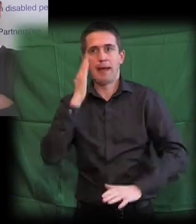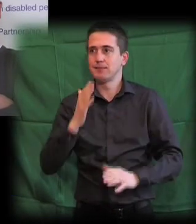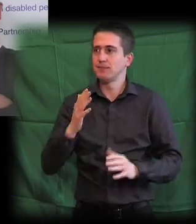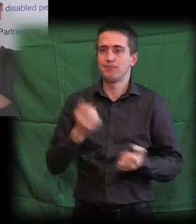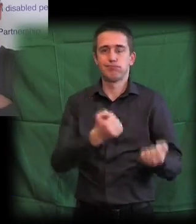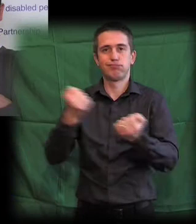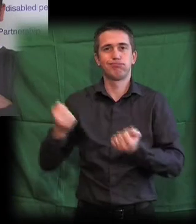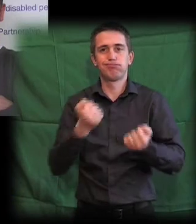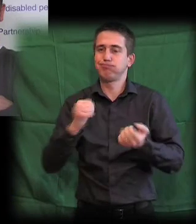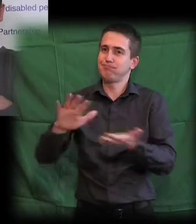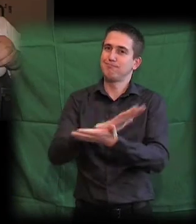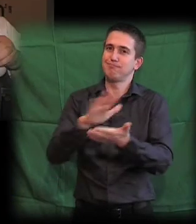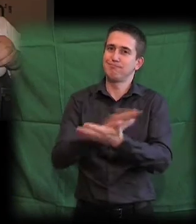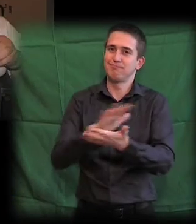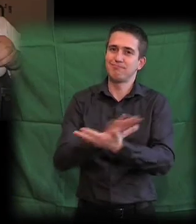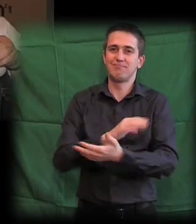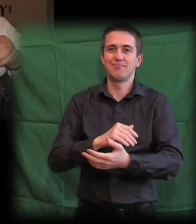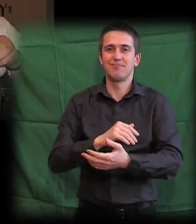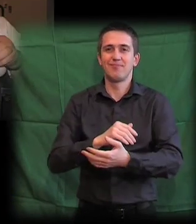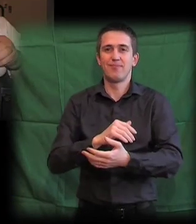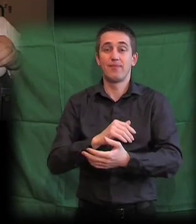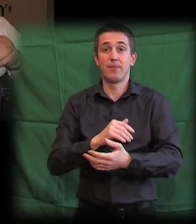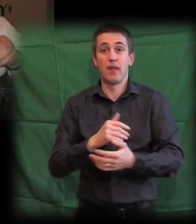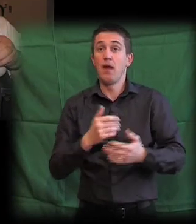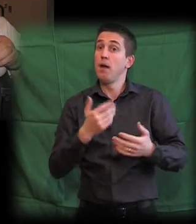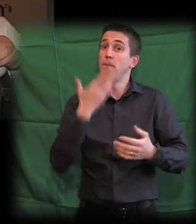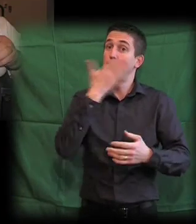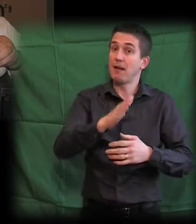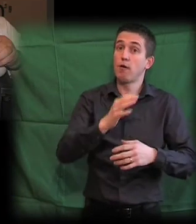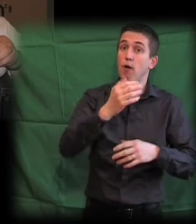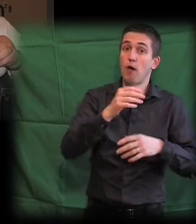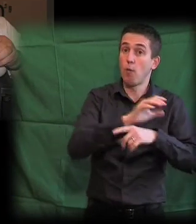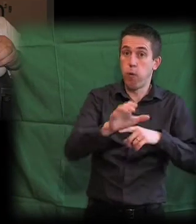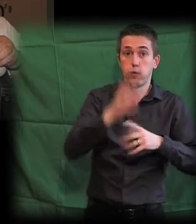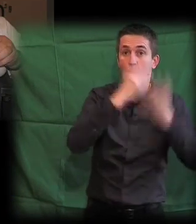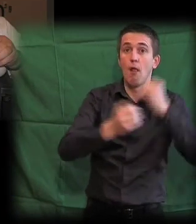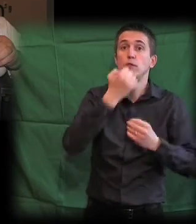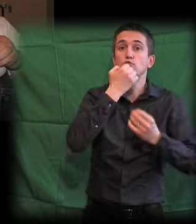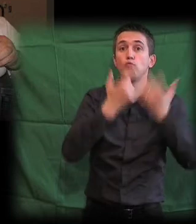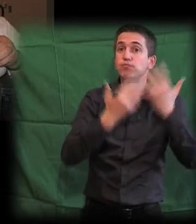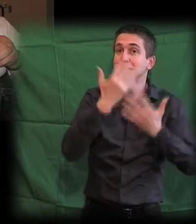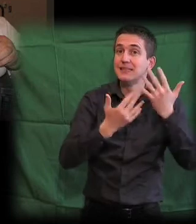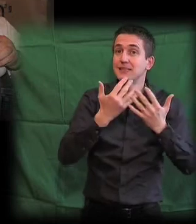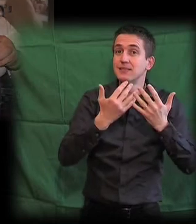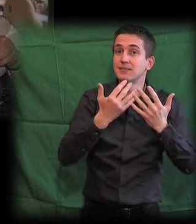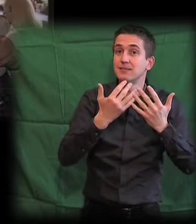I'm really happy for myself for doing it. I've done numeracy, and numeracy's helped me with